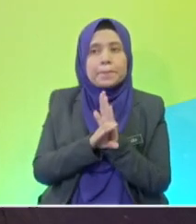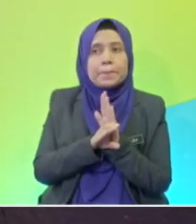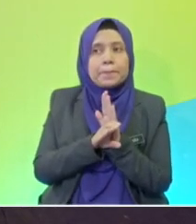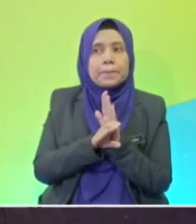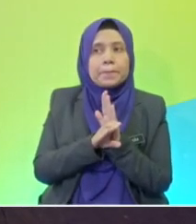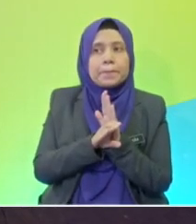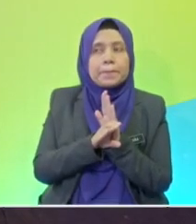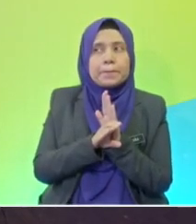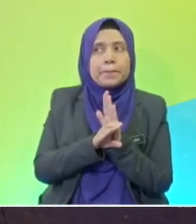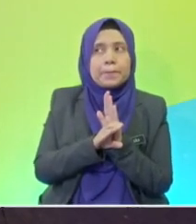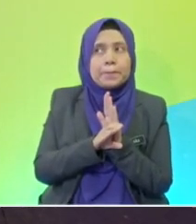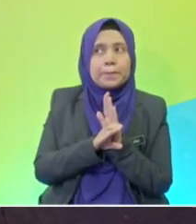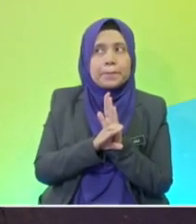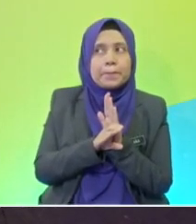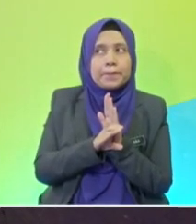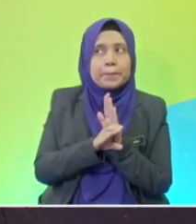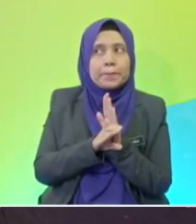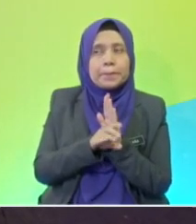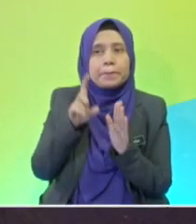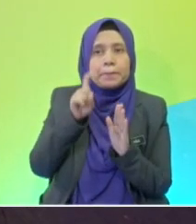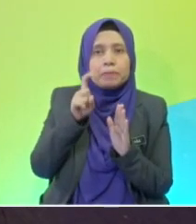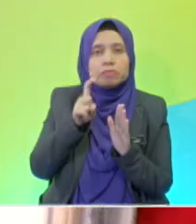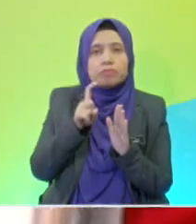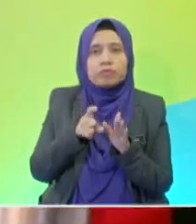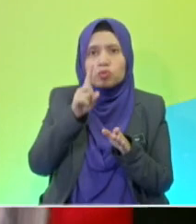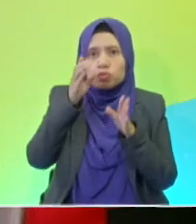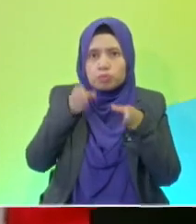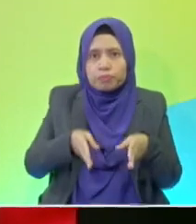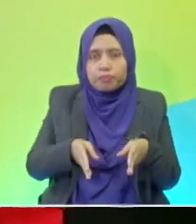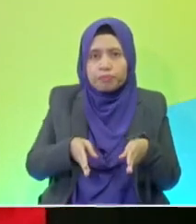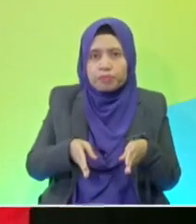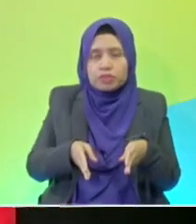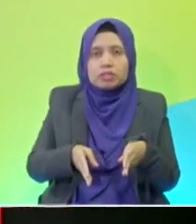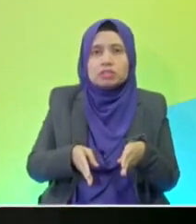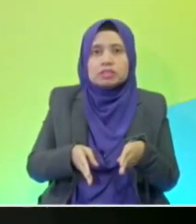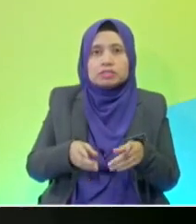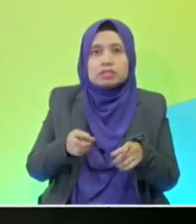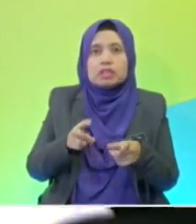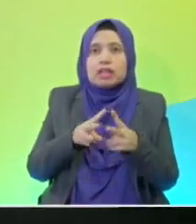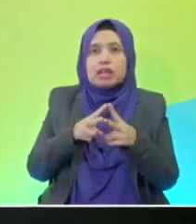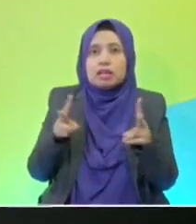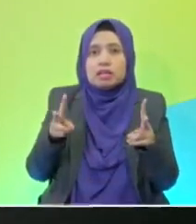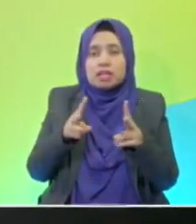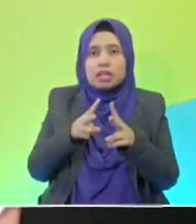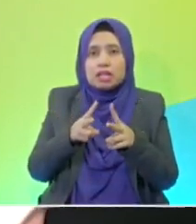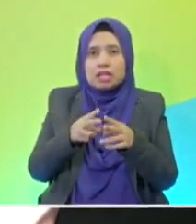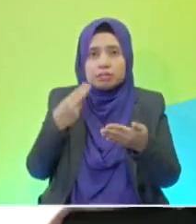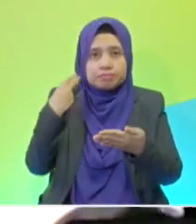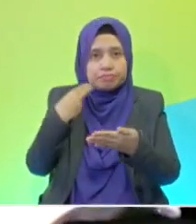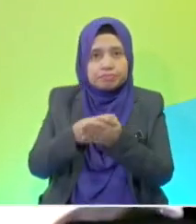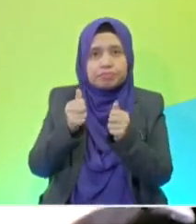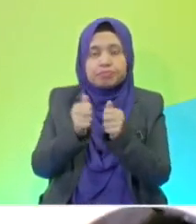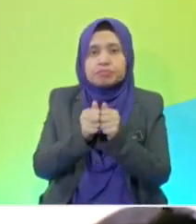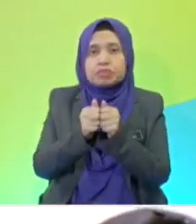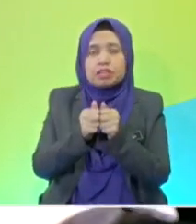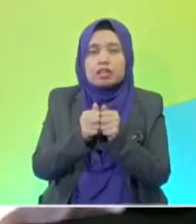Yeah, a portrait. Wow. Must be this person love things related to history. Wow. Yeah. I think this is the portrait of Sultan